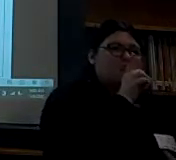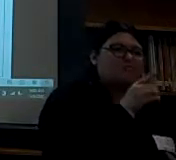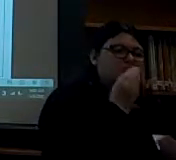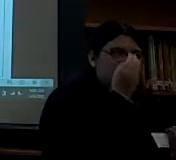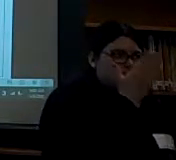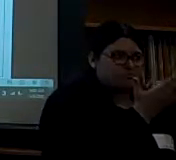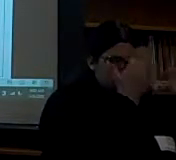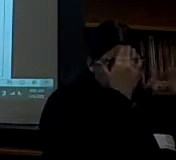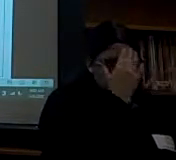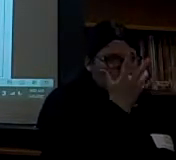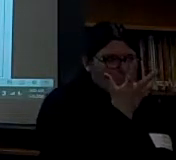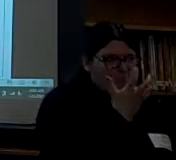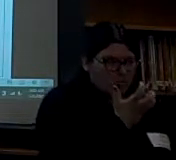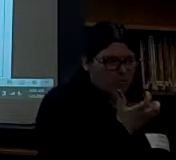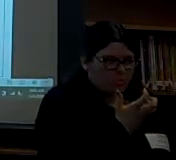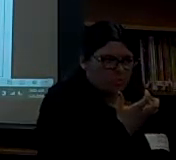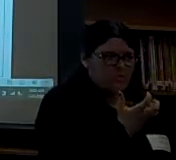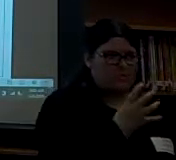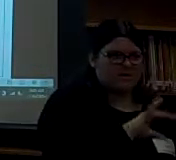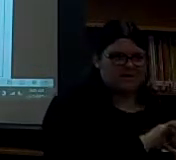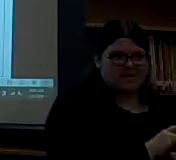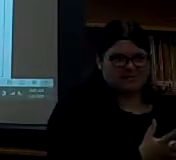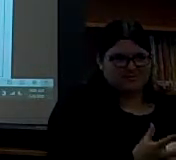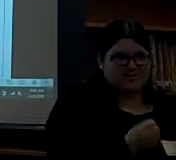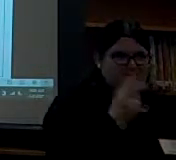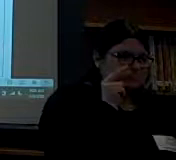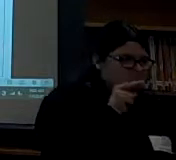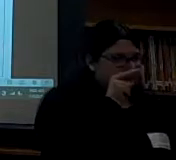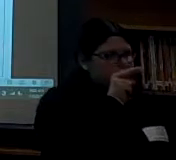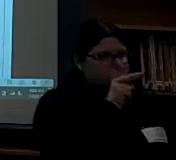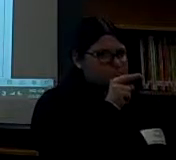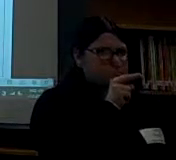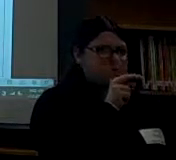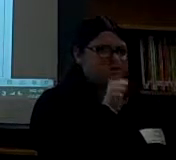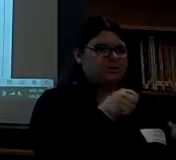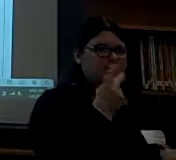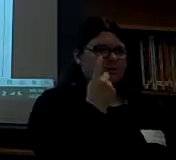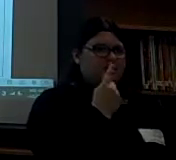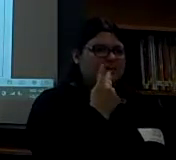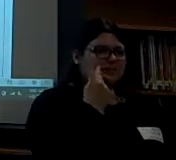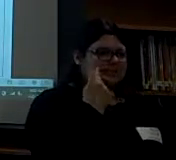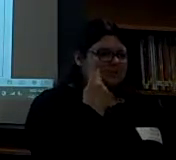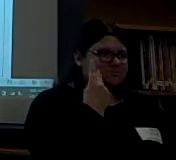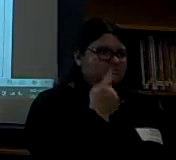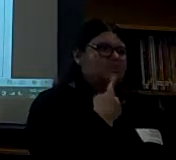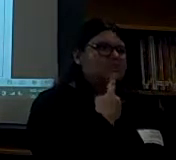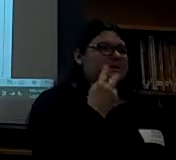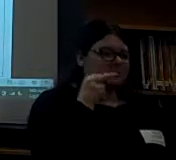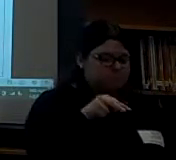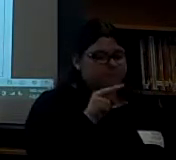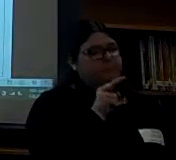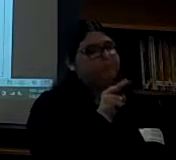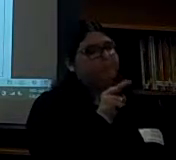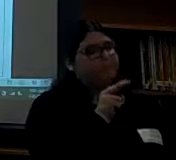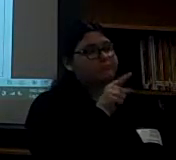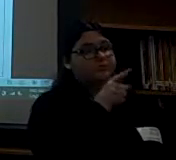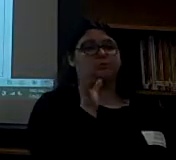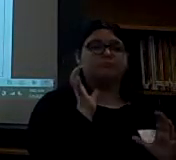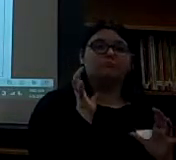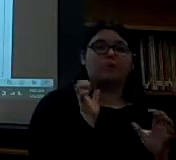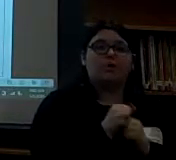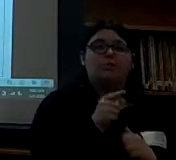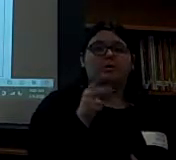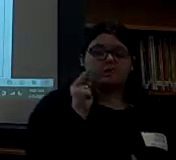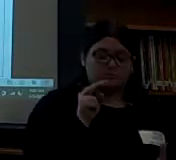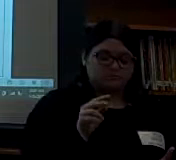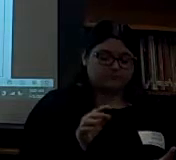know that we want to connect with them. So looking into their eyes is something you can do where you just look up from what you're doing. Let's say they're talking to you about something, a video game